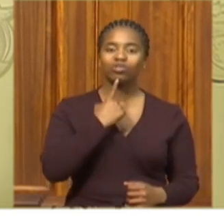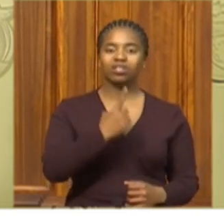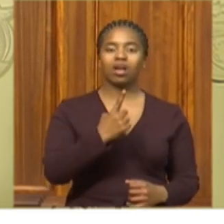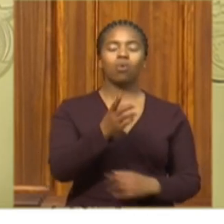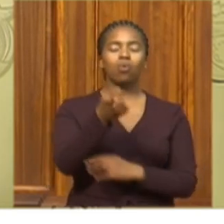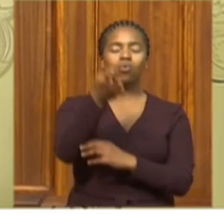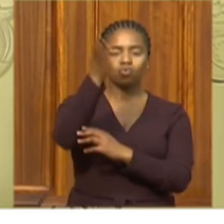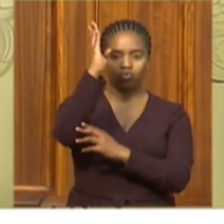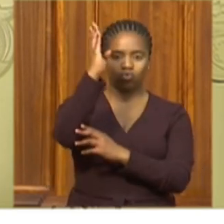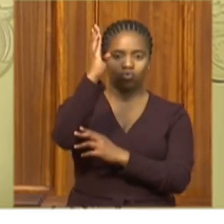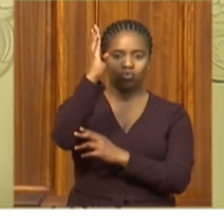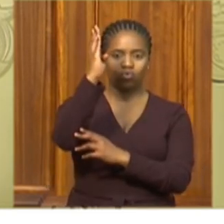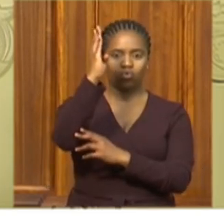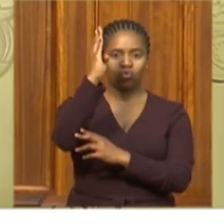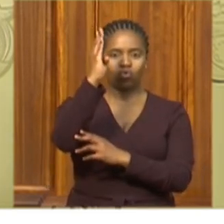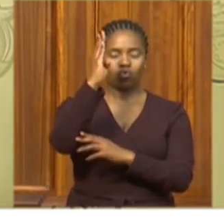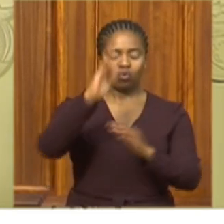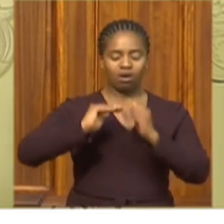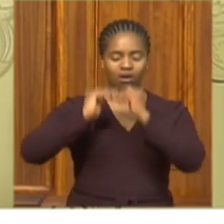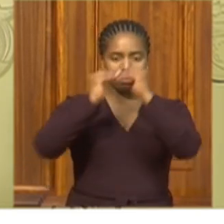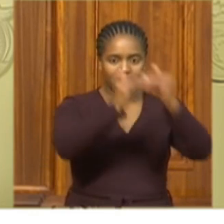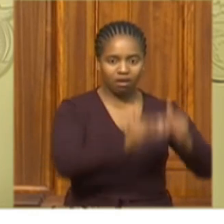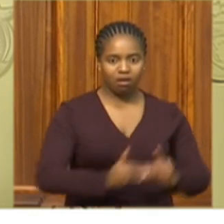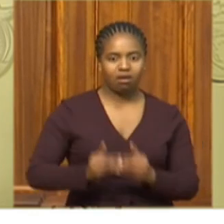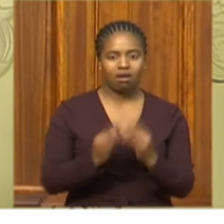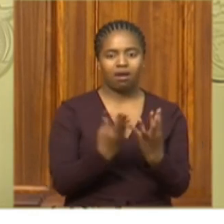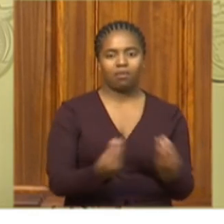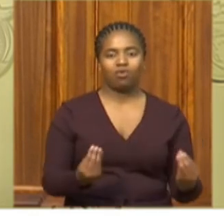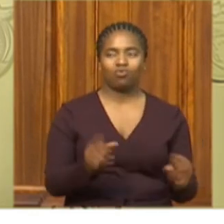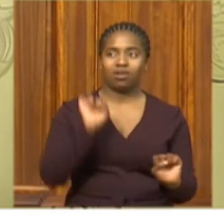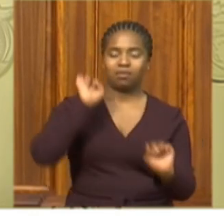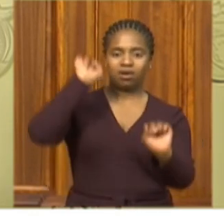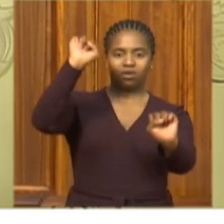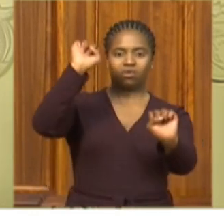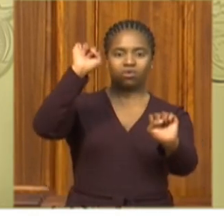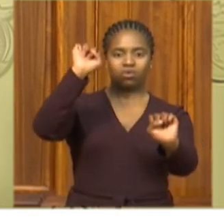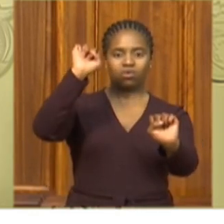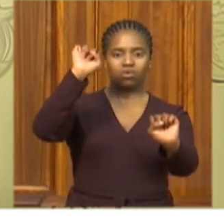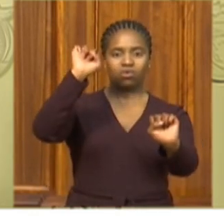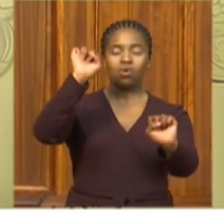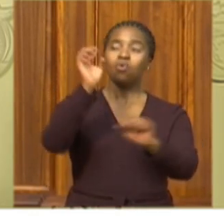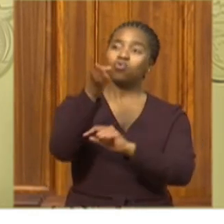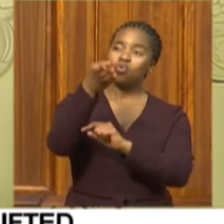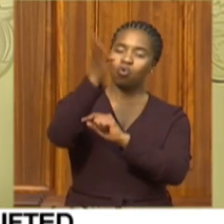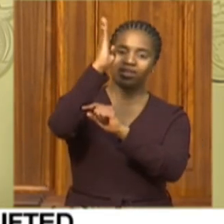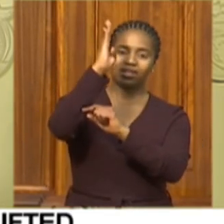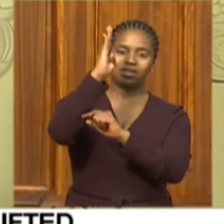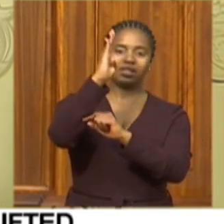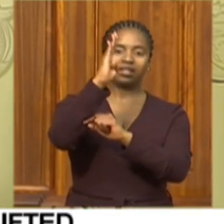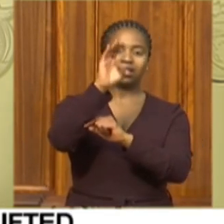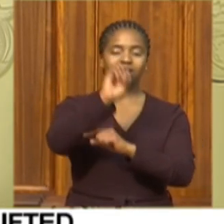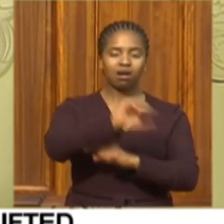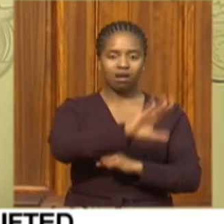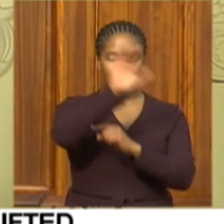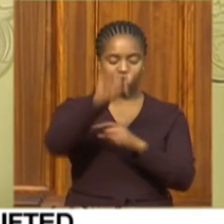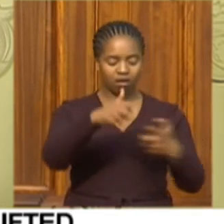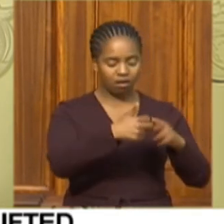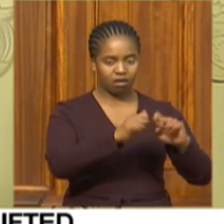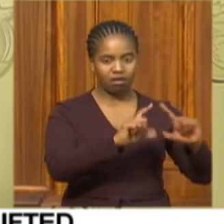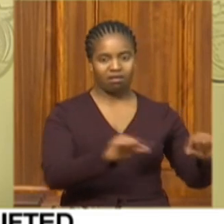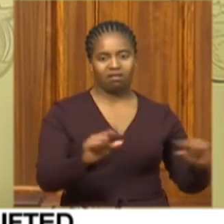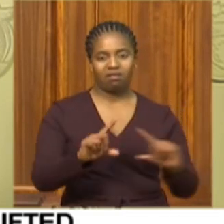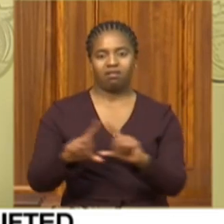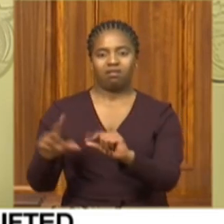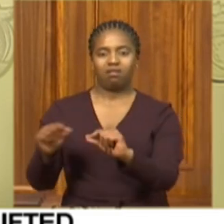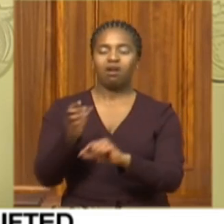Morena, ubuluke sichaba sa hesu. O si katekisa Afrika zonga.